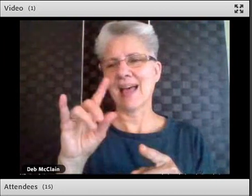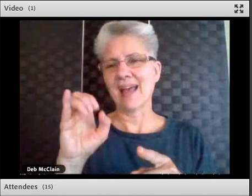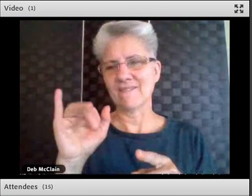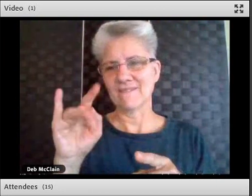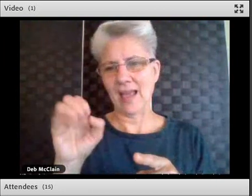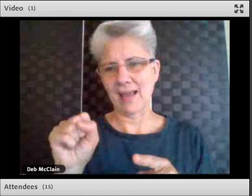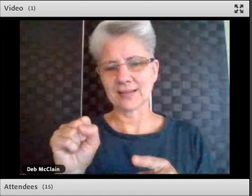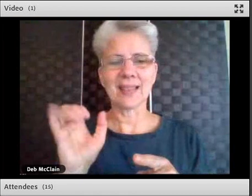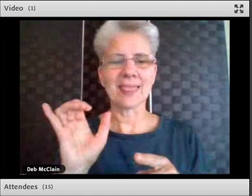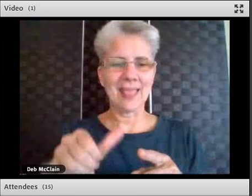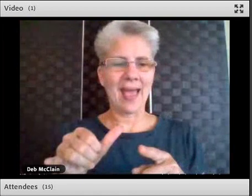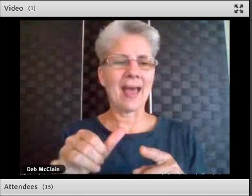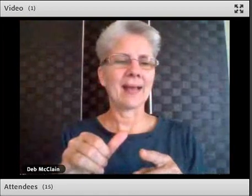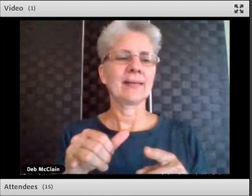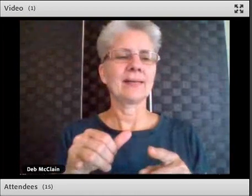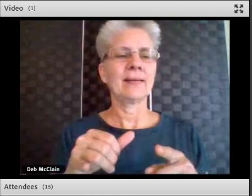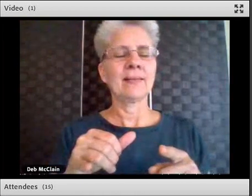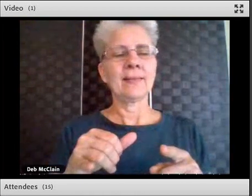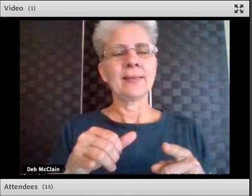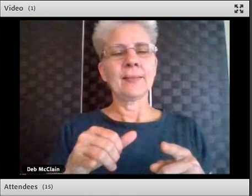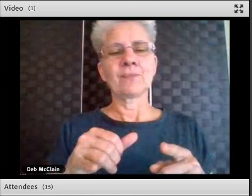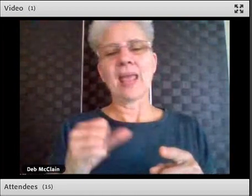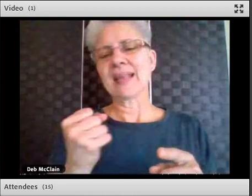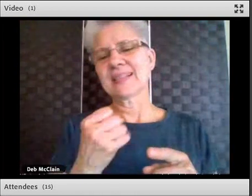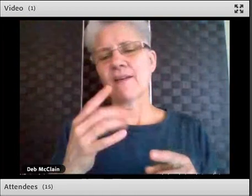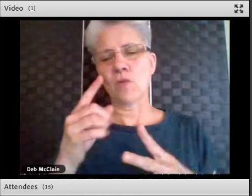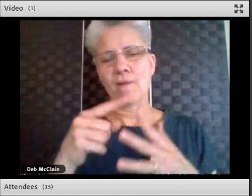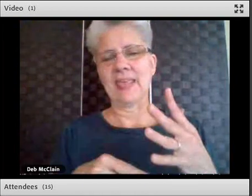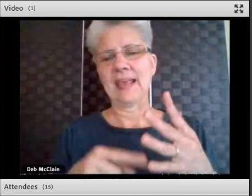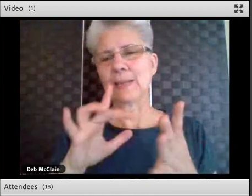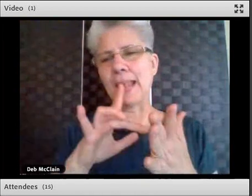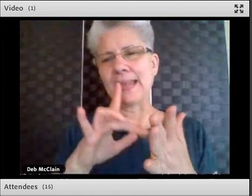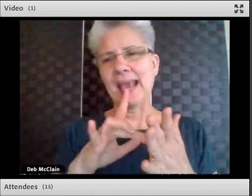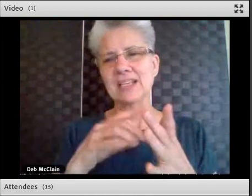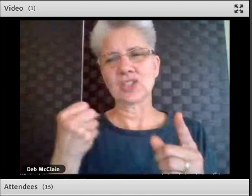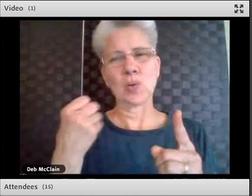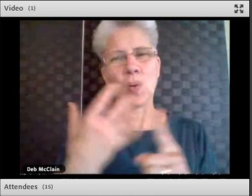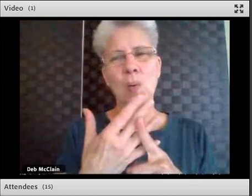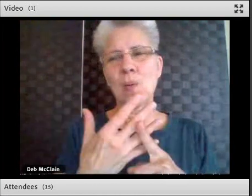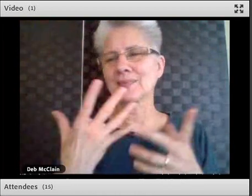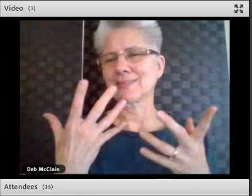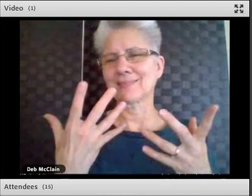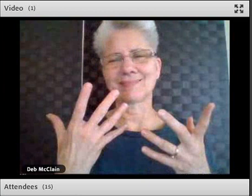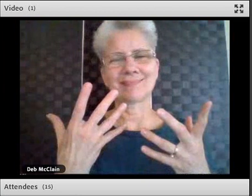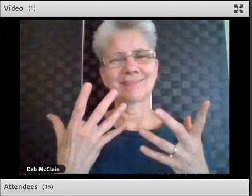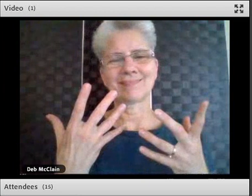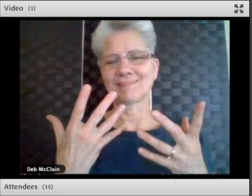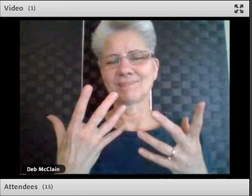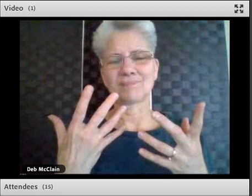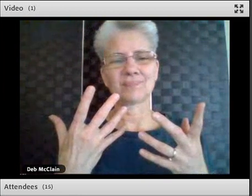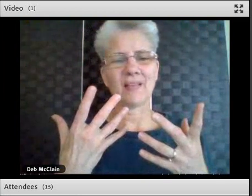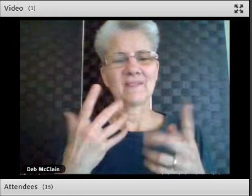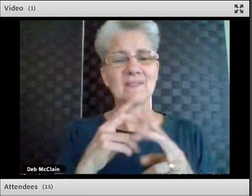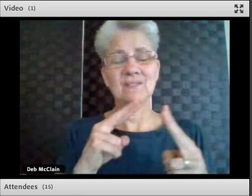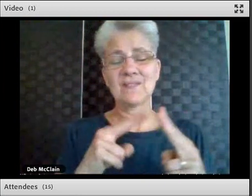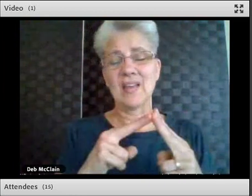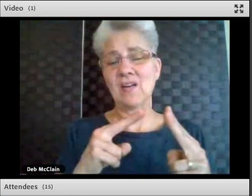medication side effects for several of these conditions can be